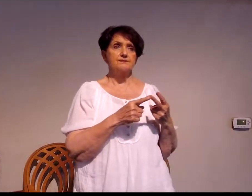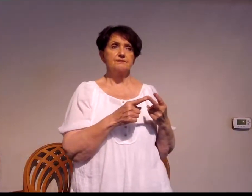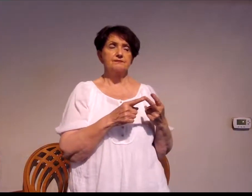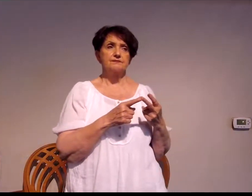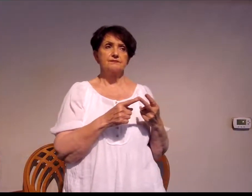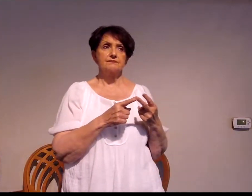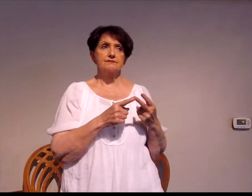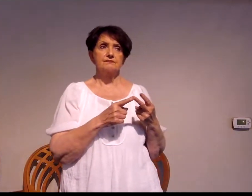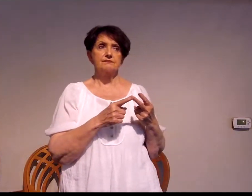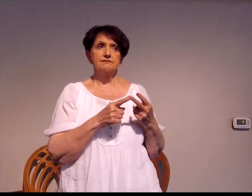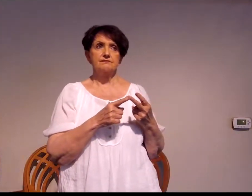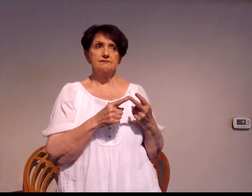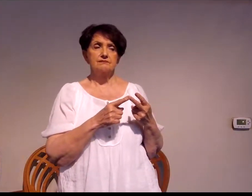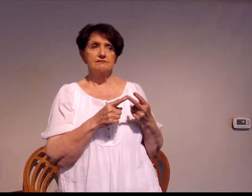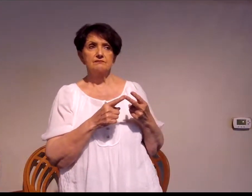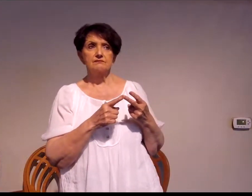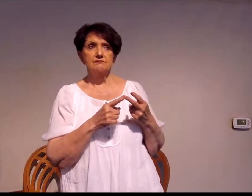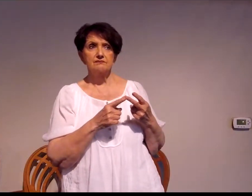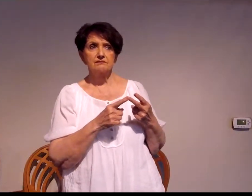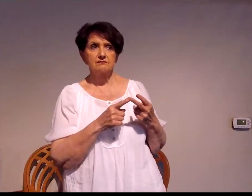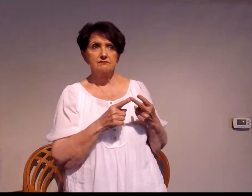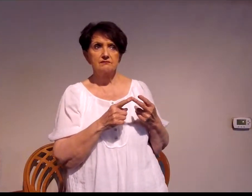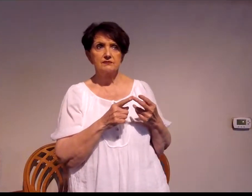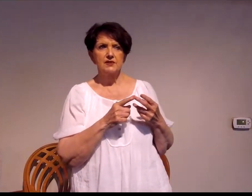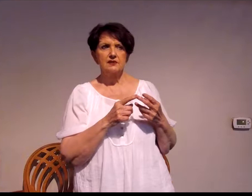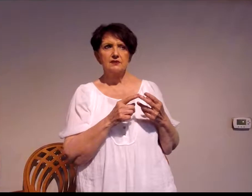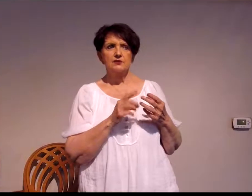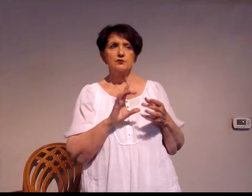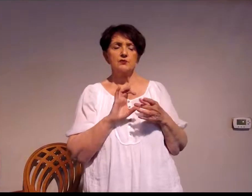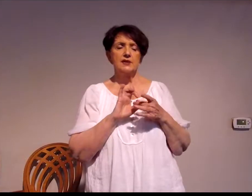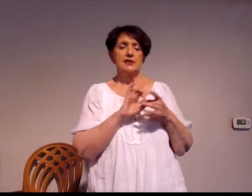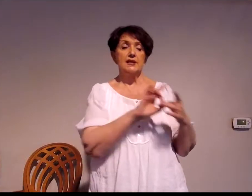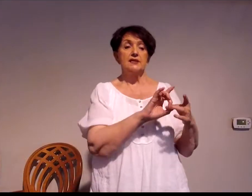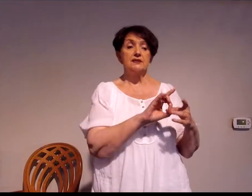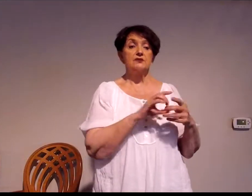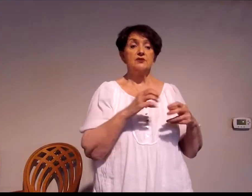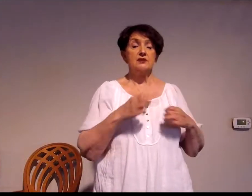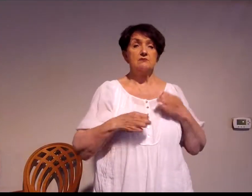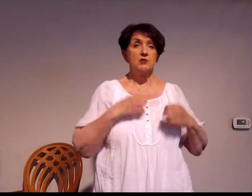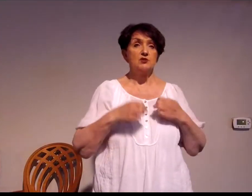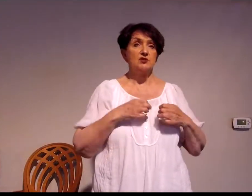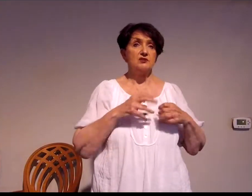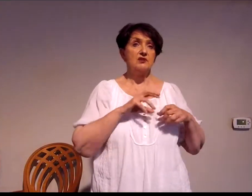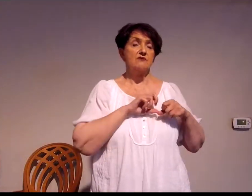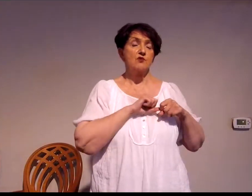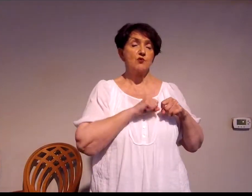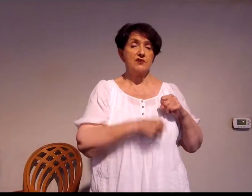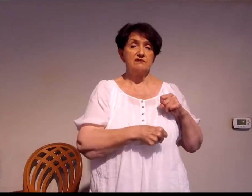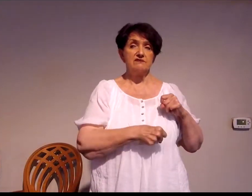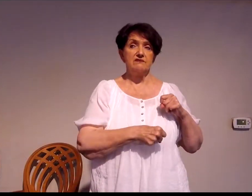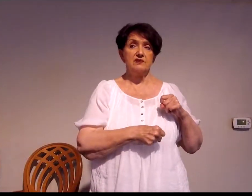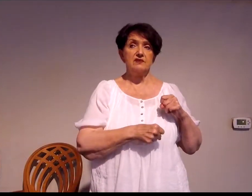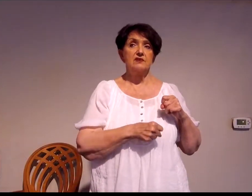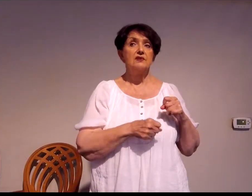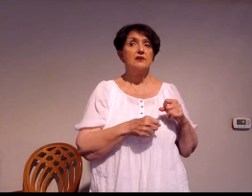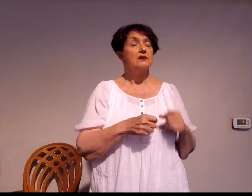difficult emotions in the human experience. And that emotion is grief. So if it's challenging or scary